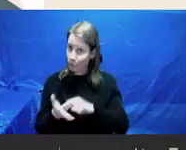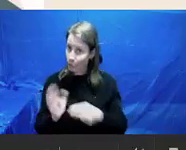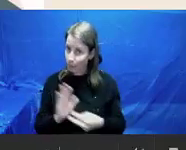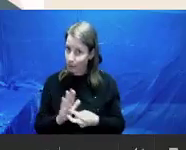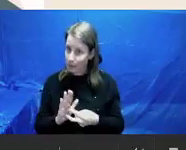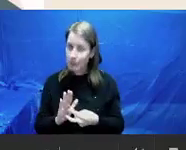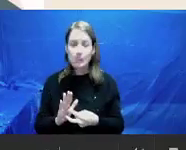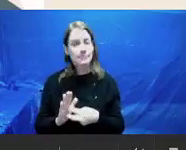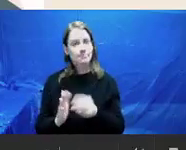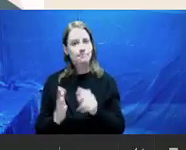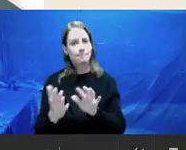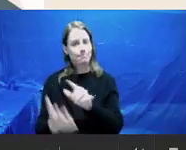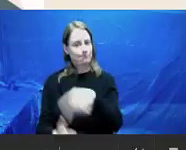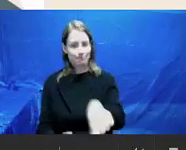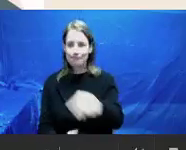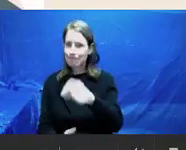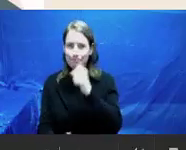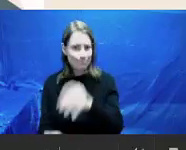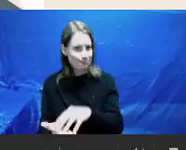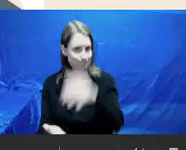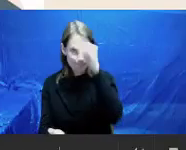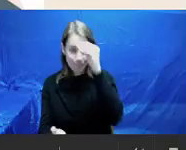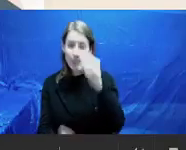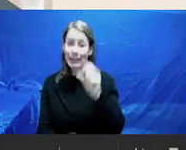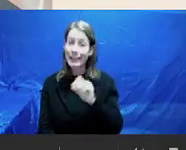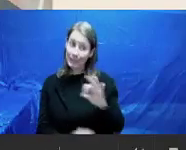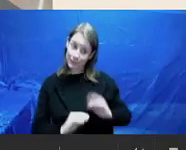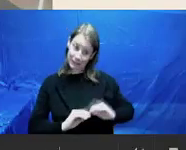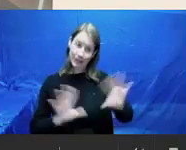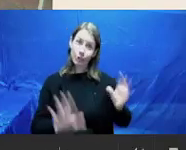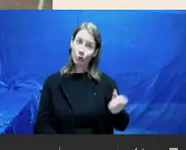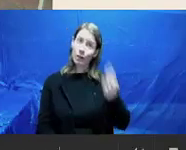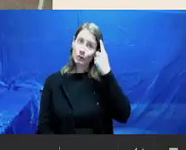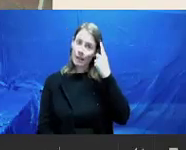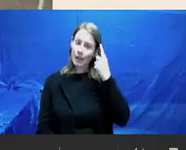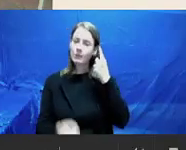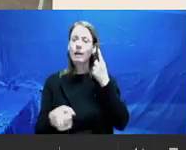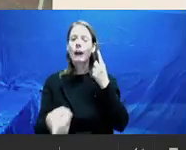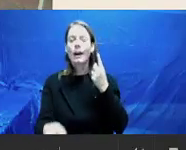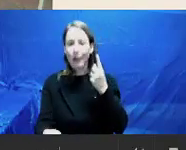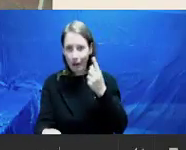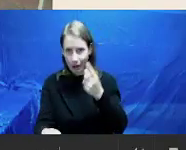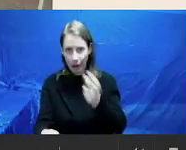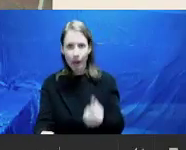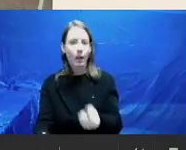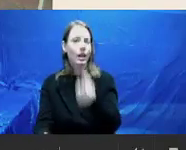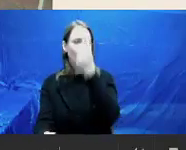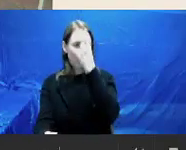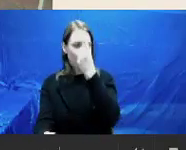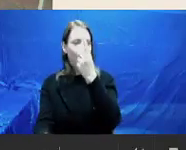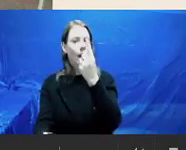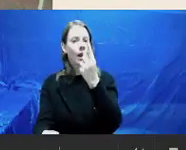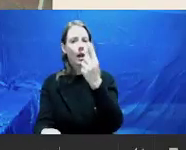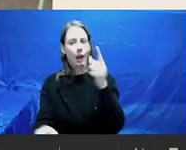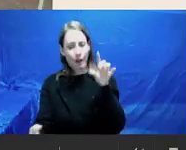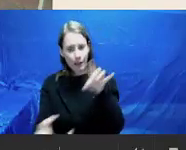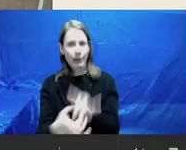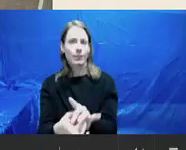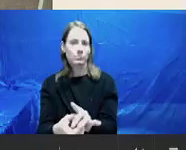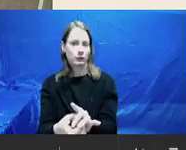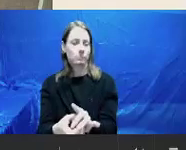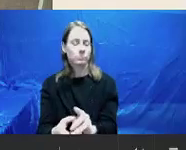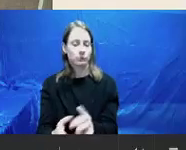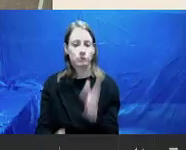reader and the task in really beneficial ways. So now that we've kind of broken down these three components of